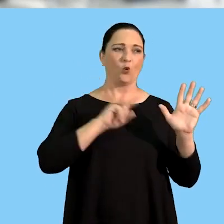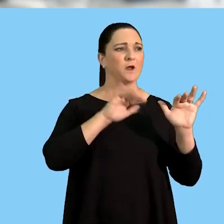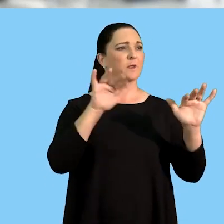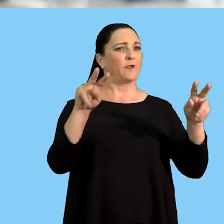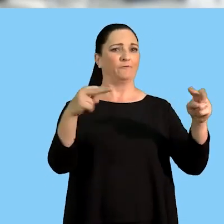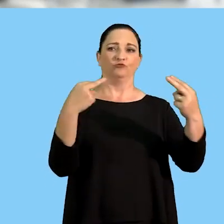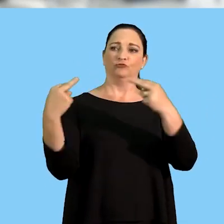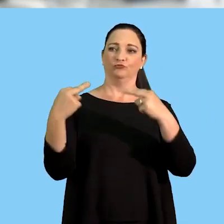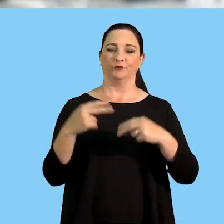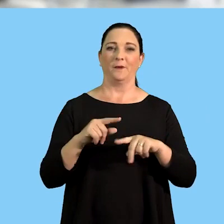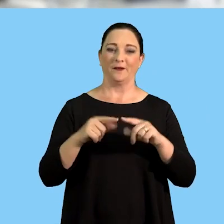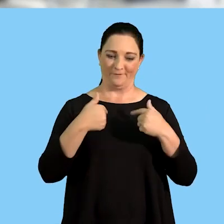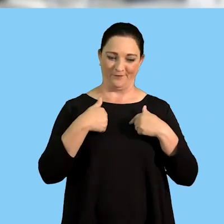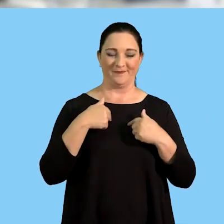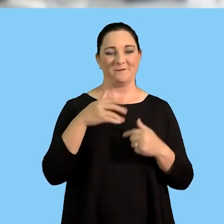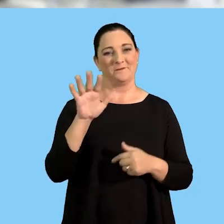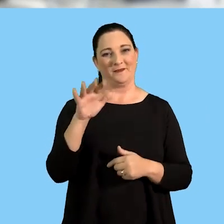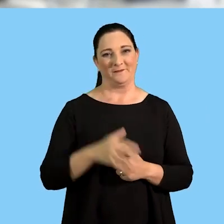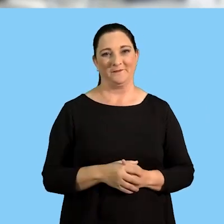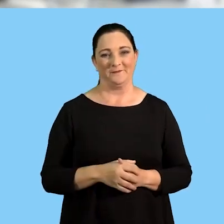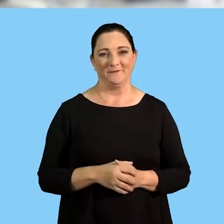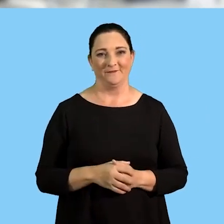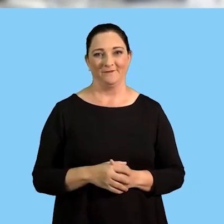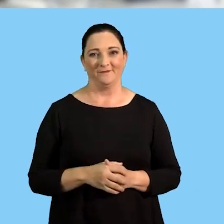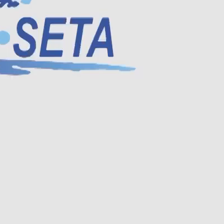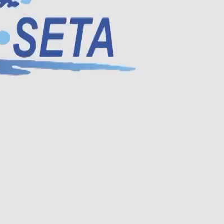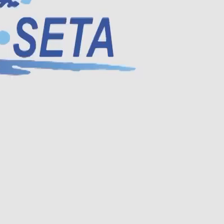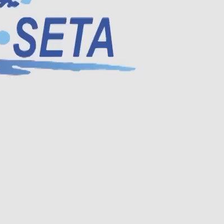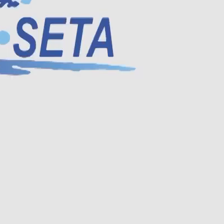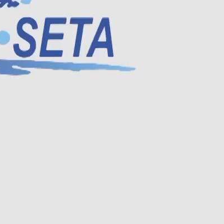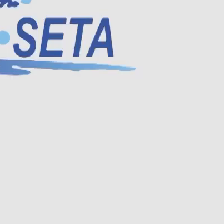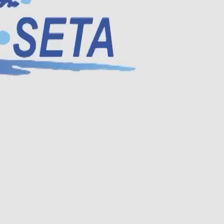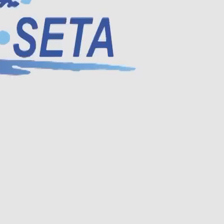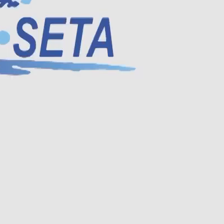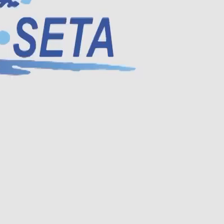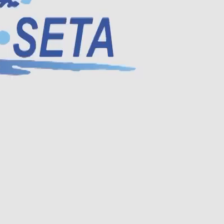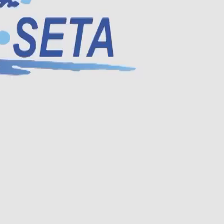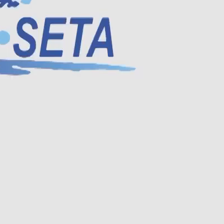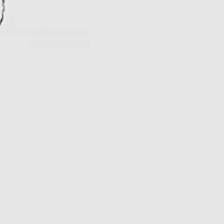you are visible where you are. This is goodbye from me.